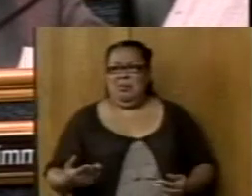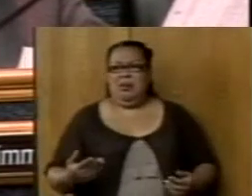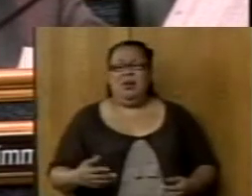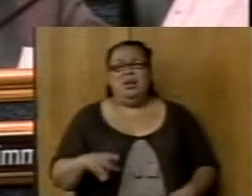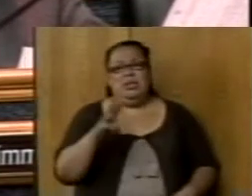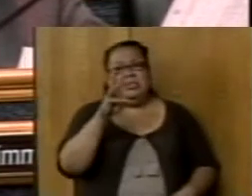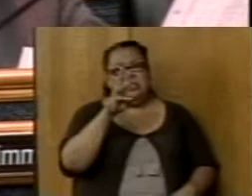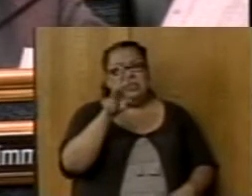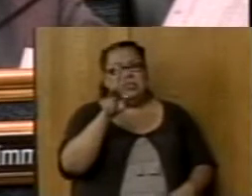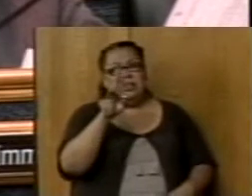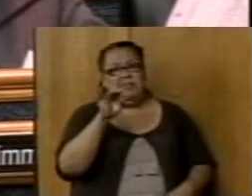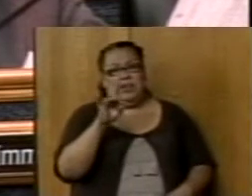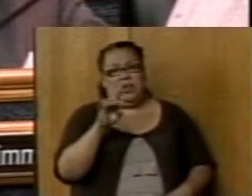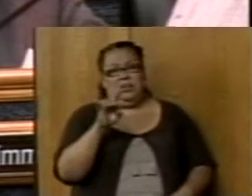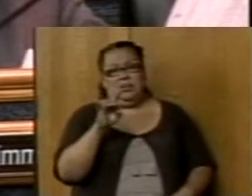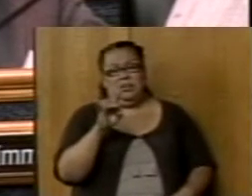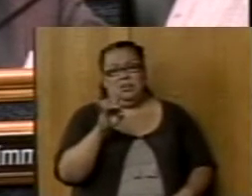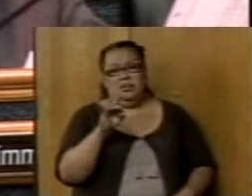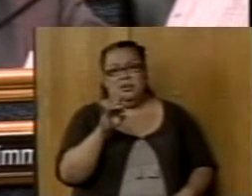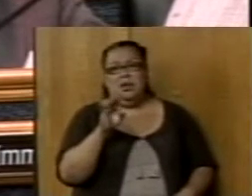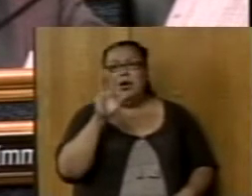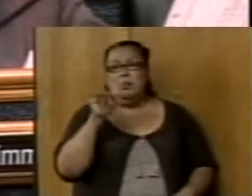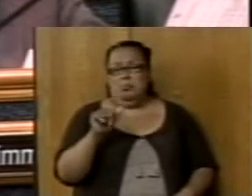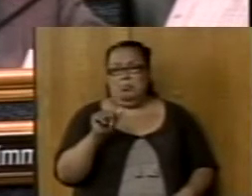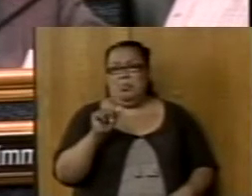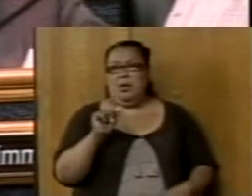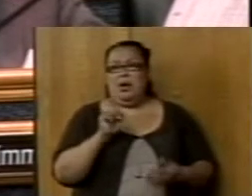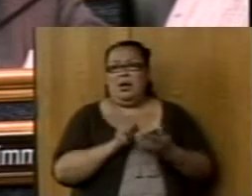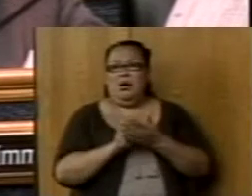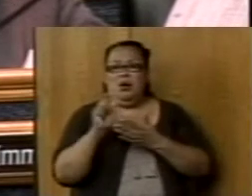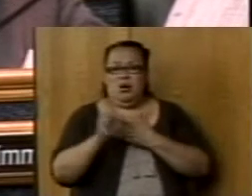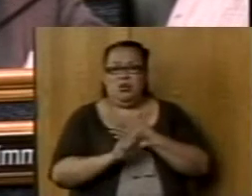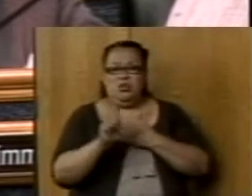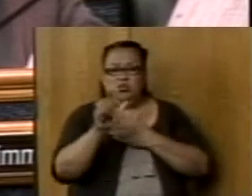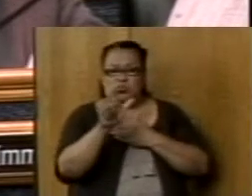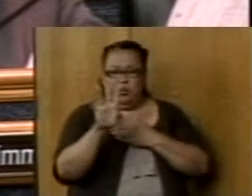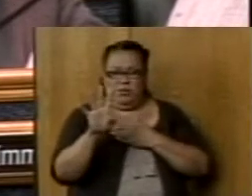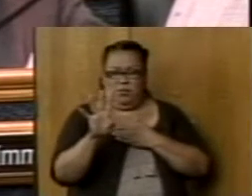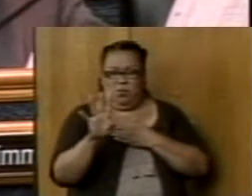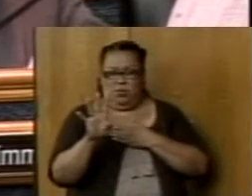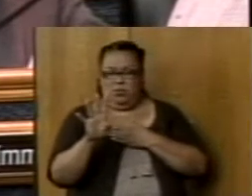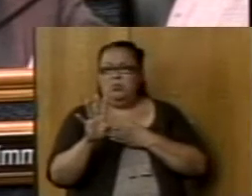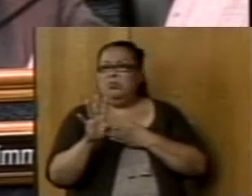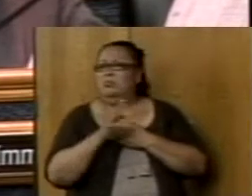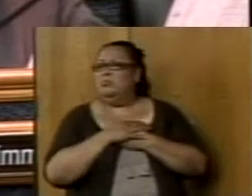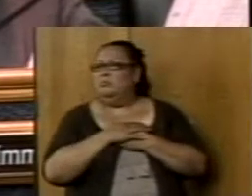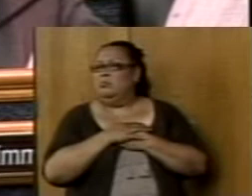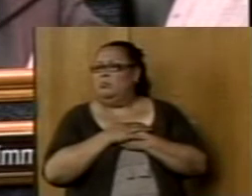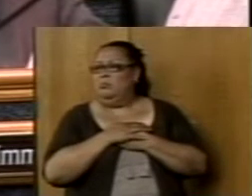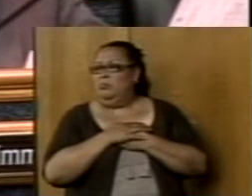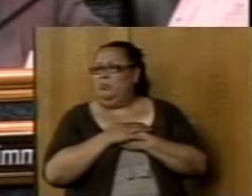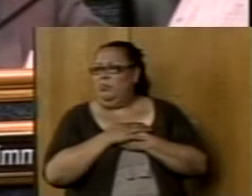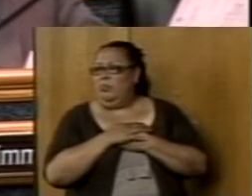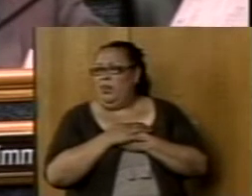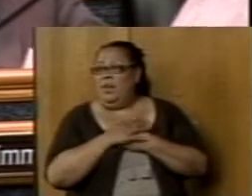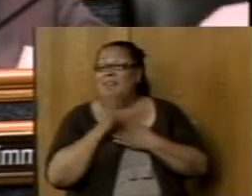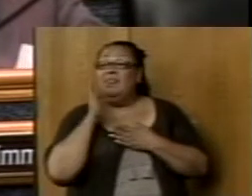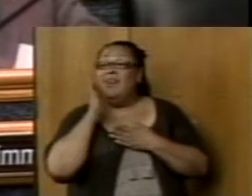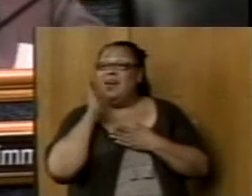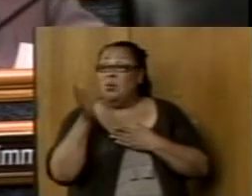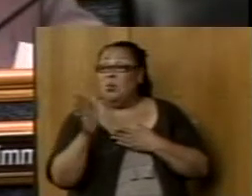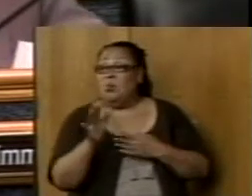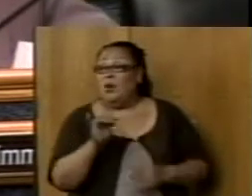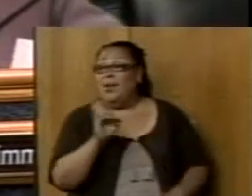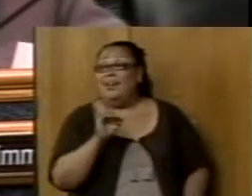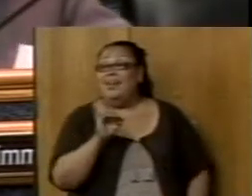Items 6, 7, and 8 by August 24th. They're looking by August 24th. They will, if